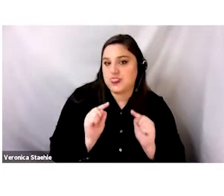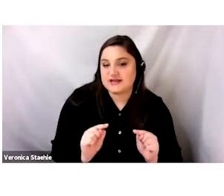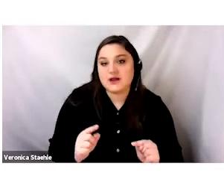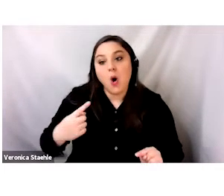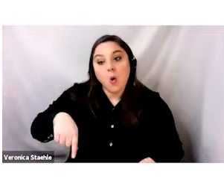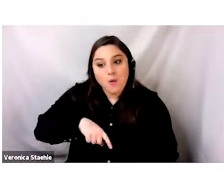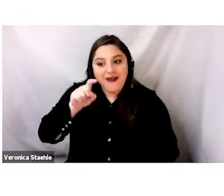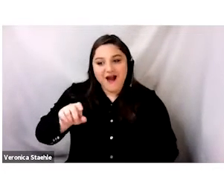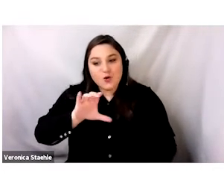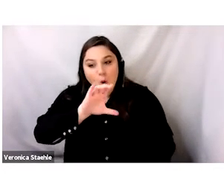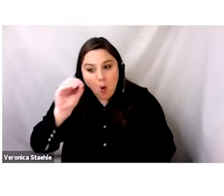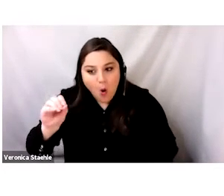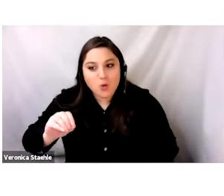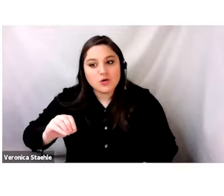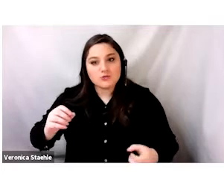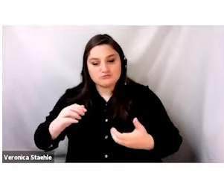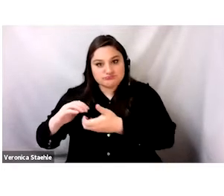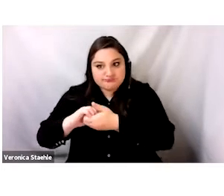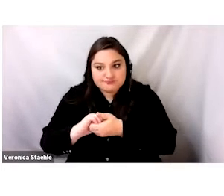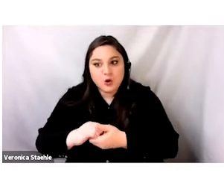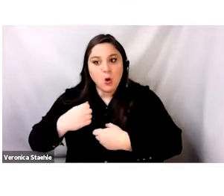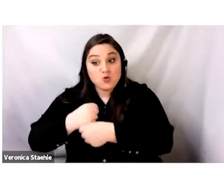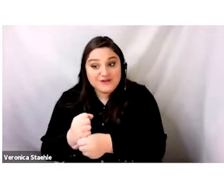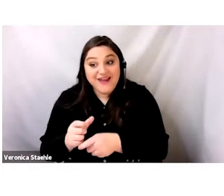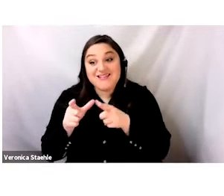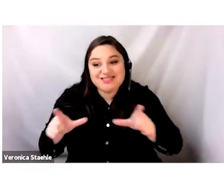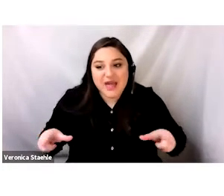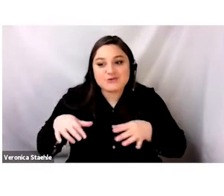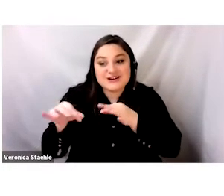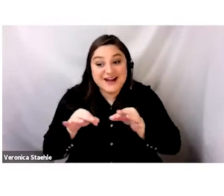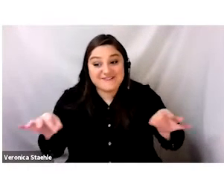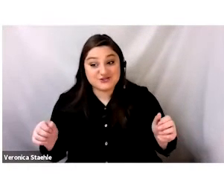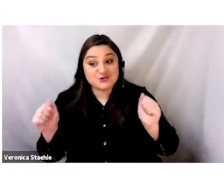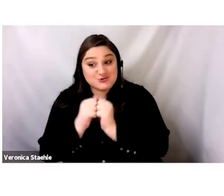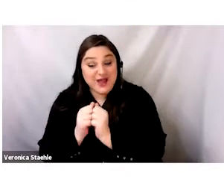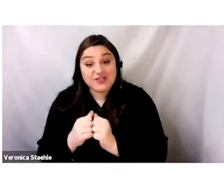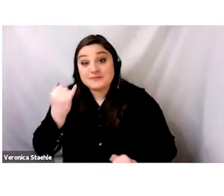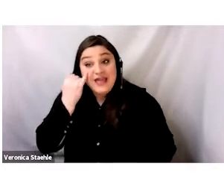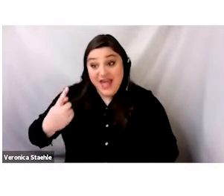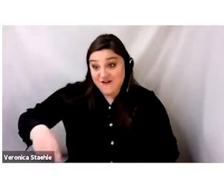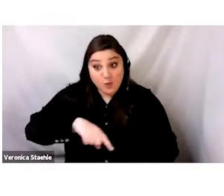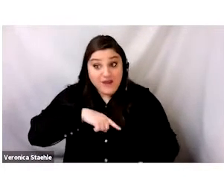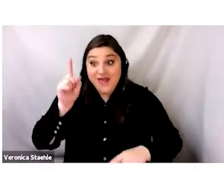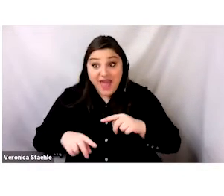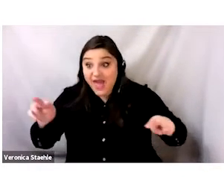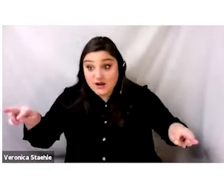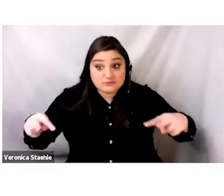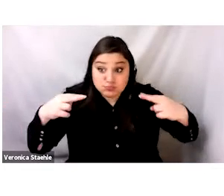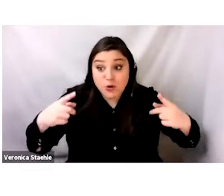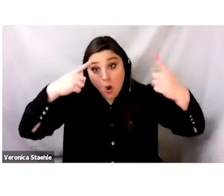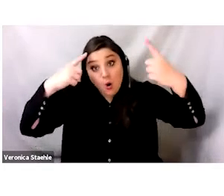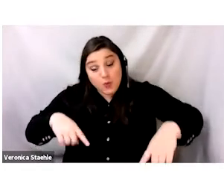a foundation of language and definitions together, how are we going to be able to expect to co-create interventions